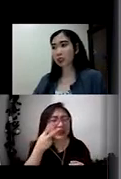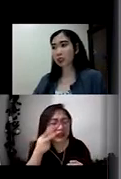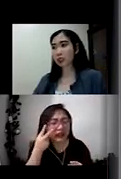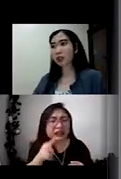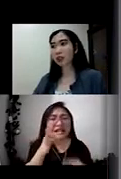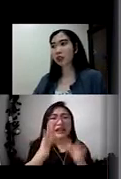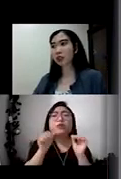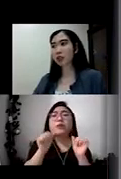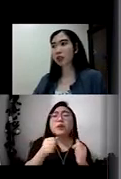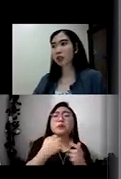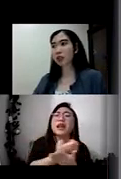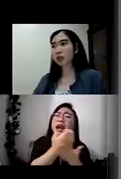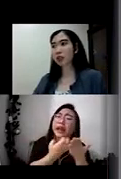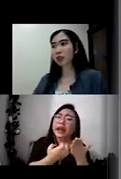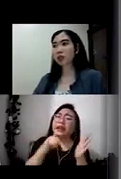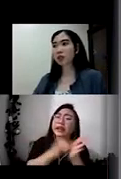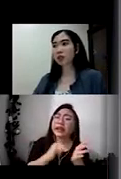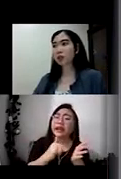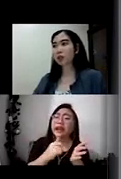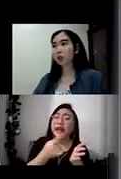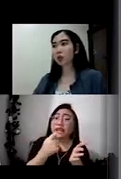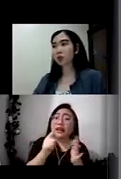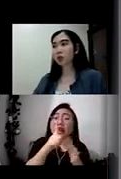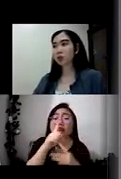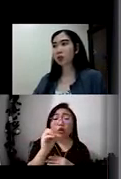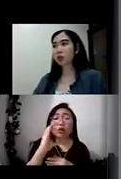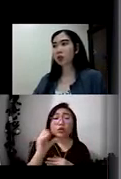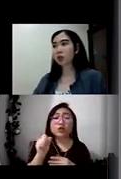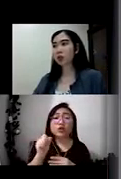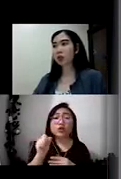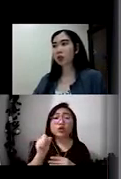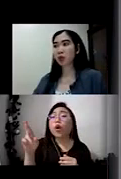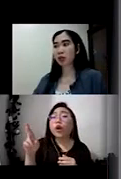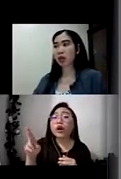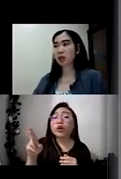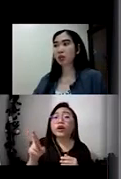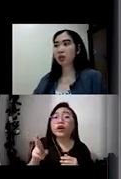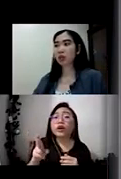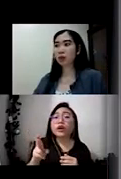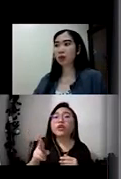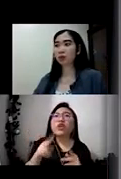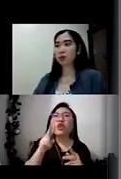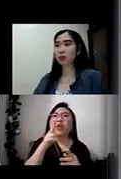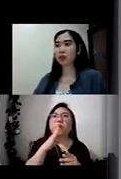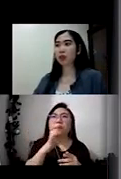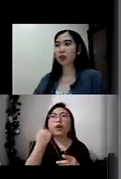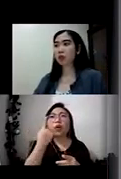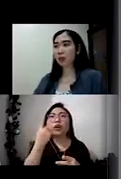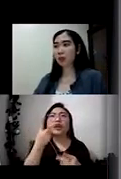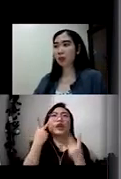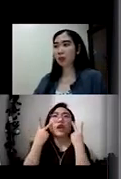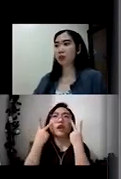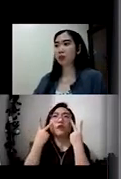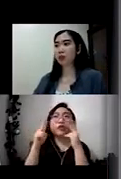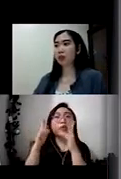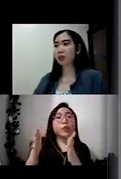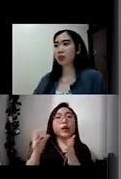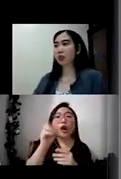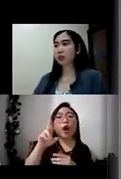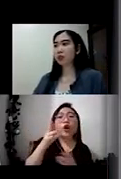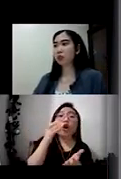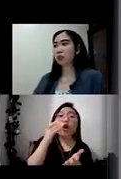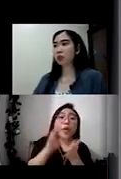the document or if you want them to be a viewer lang or a commenter or a commenter.